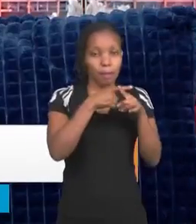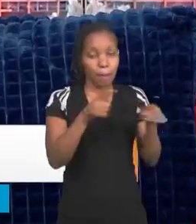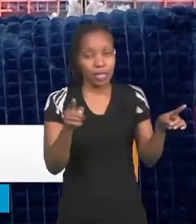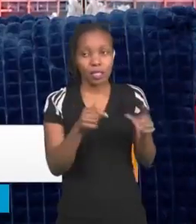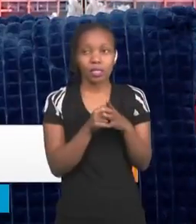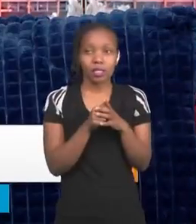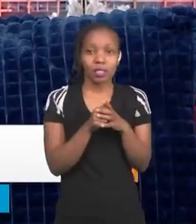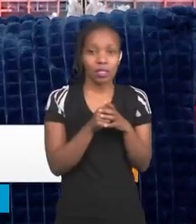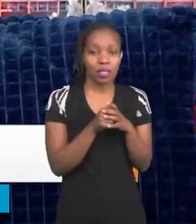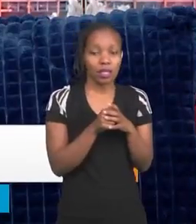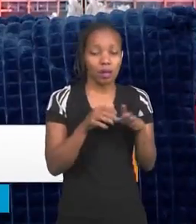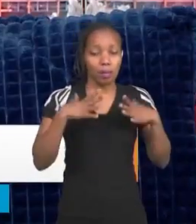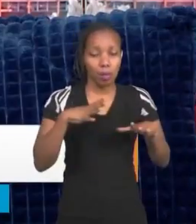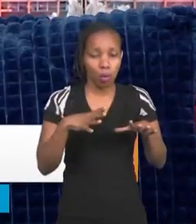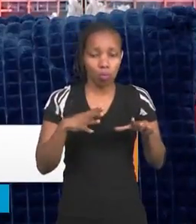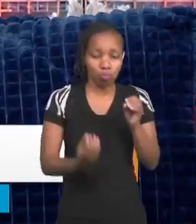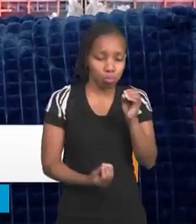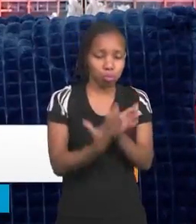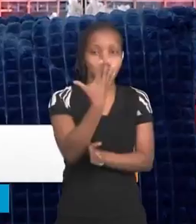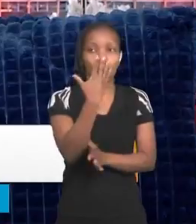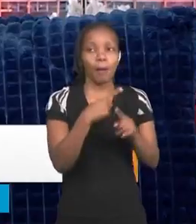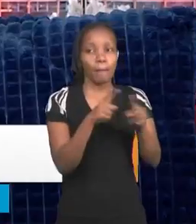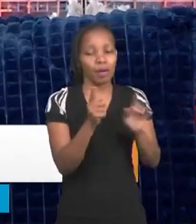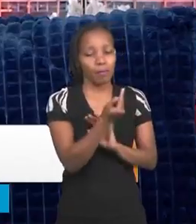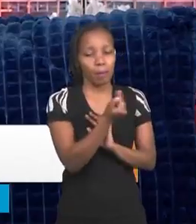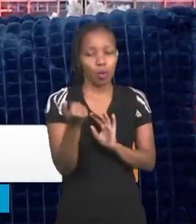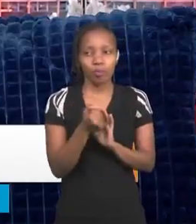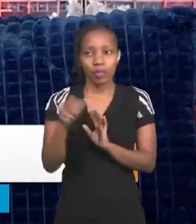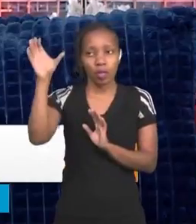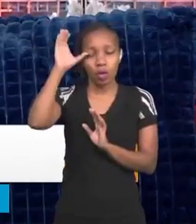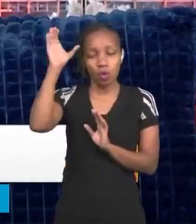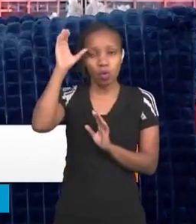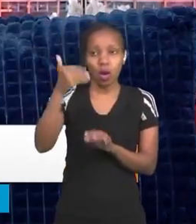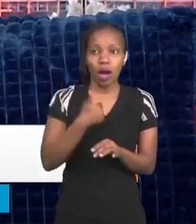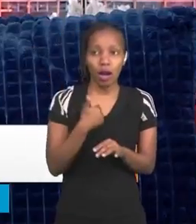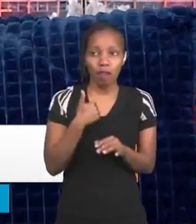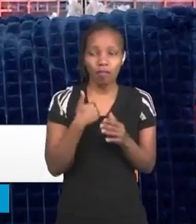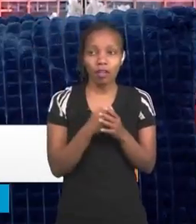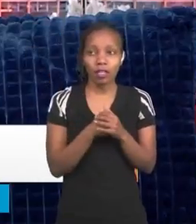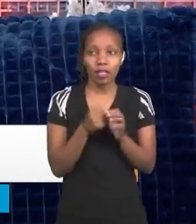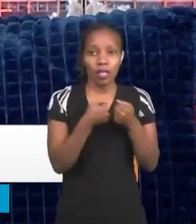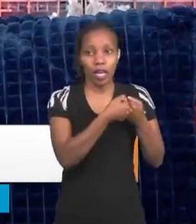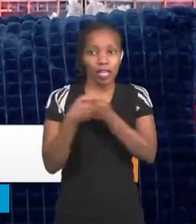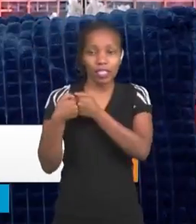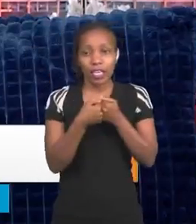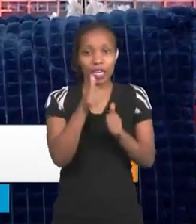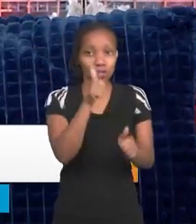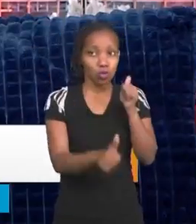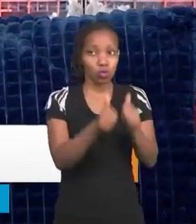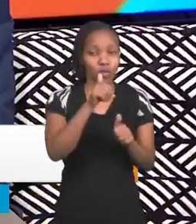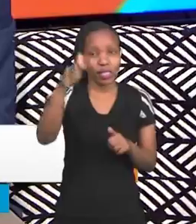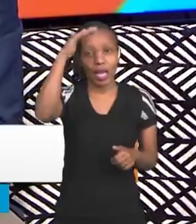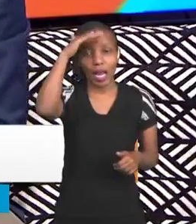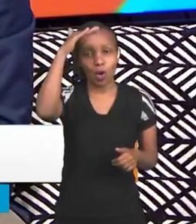population, yes, the population is growing, but it is much smaller. Mm-hmm. Even at the coast, you'll find that the biggest challenge is still alcohol. Wow.